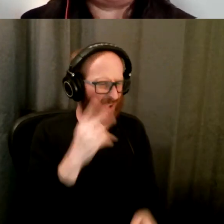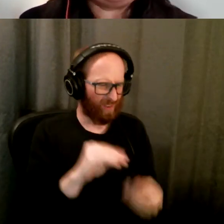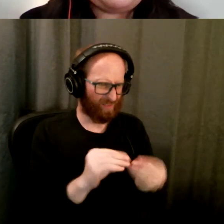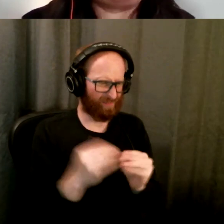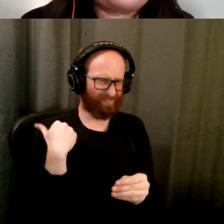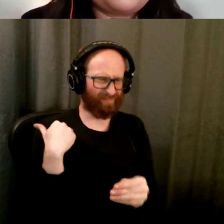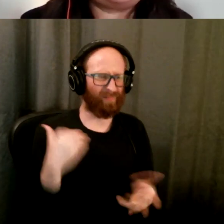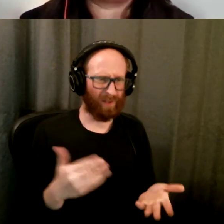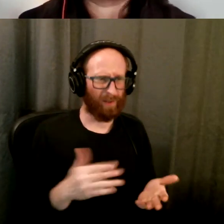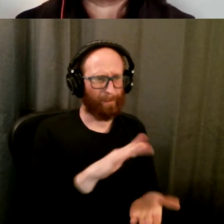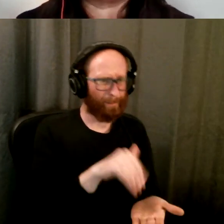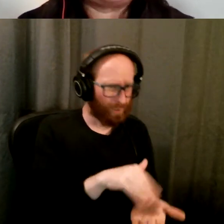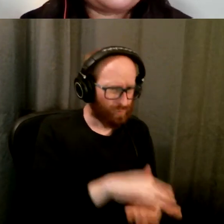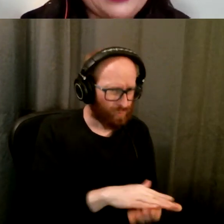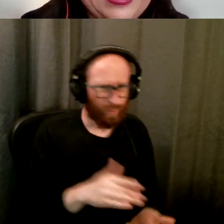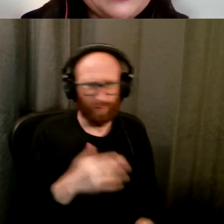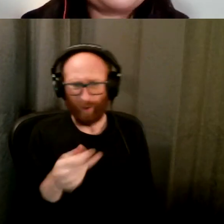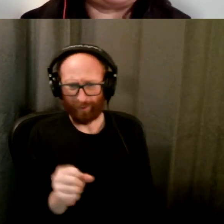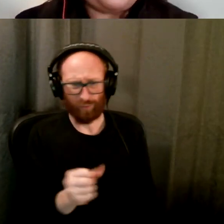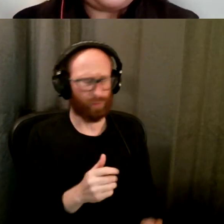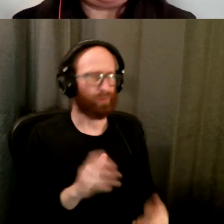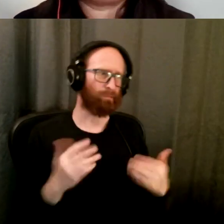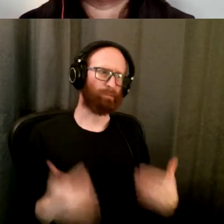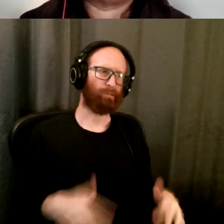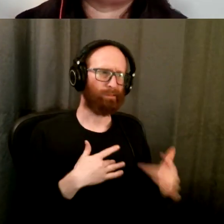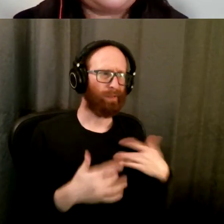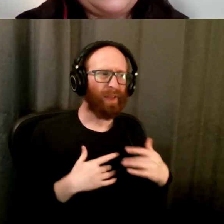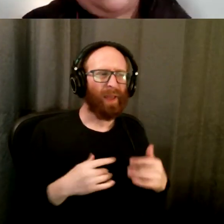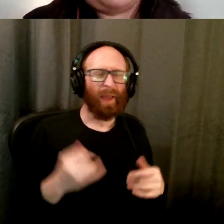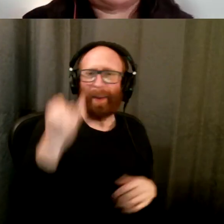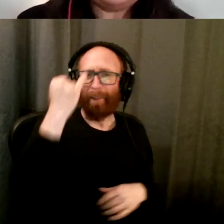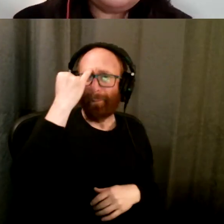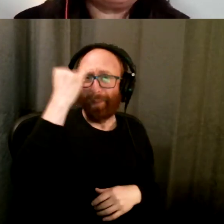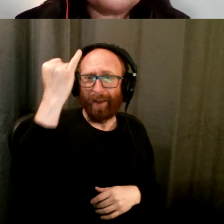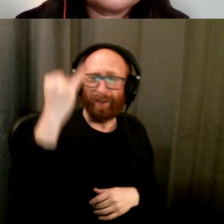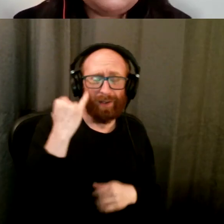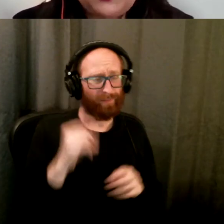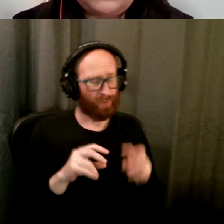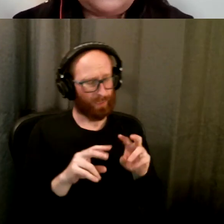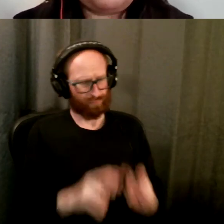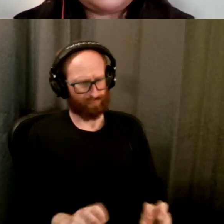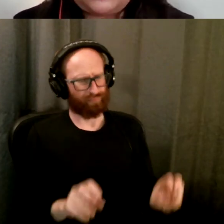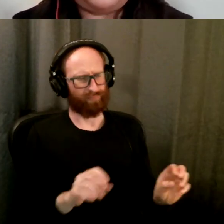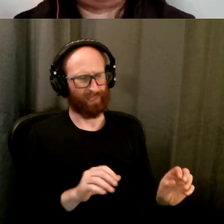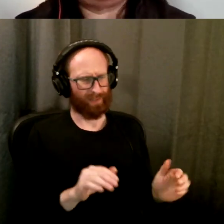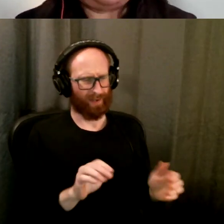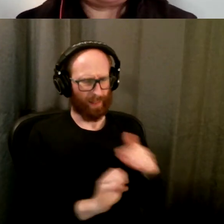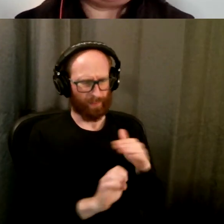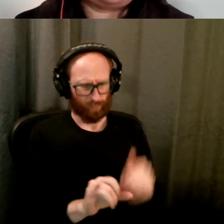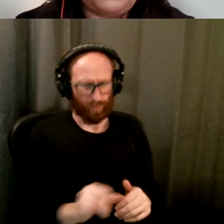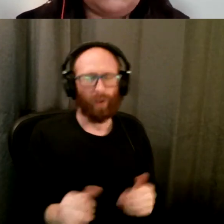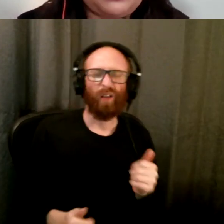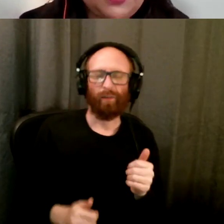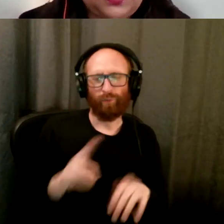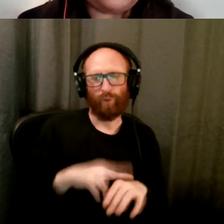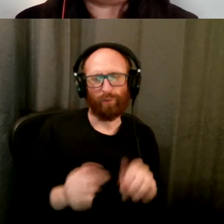concerned. And imagine if we would assess those same scores in elementary. Of course, most districts, as we know with